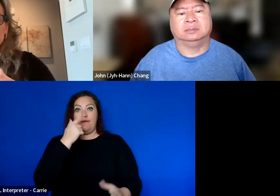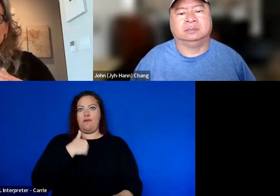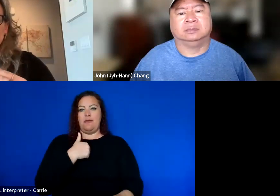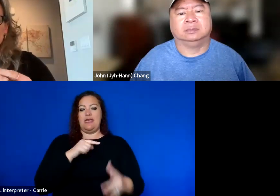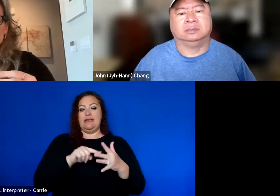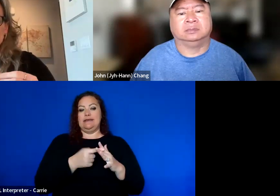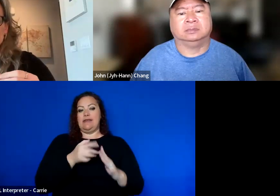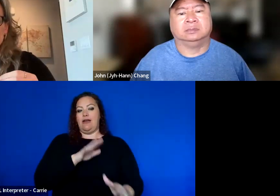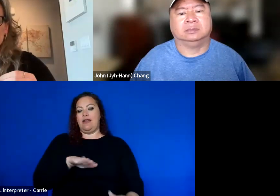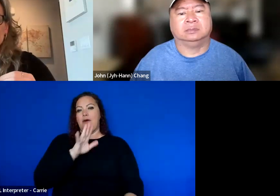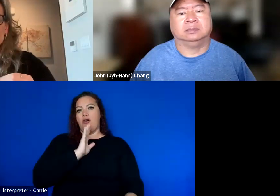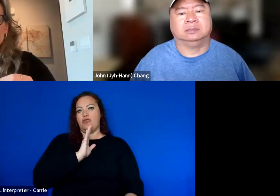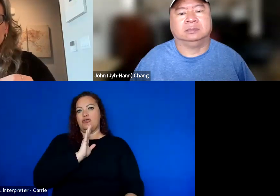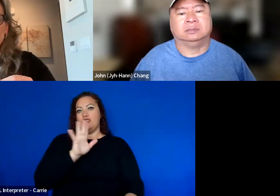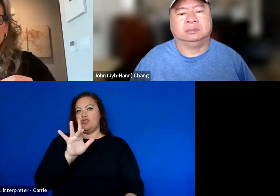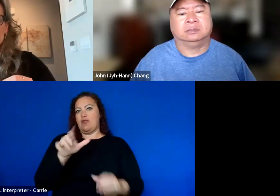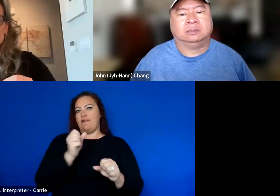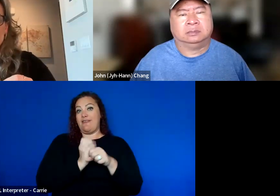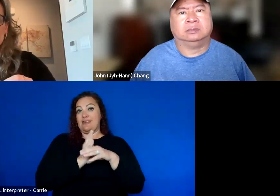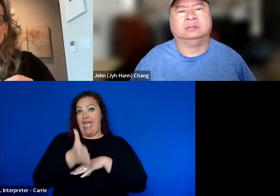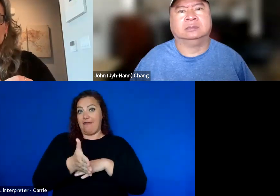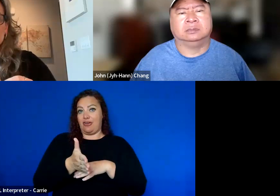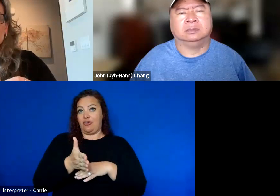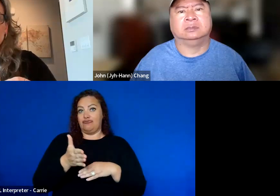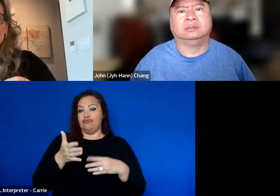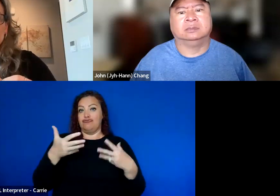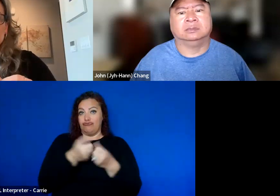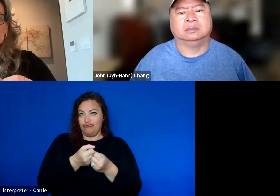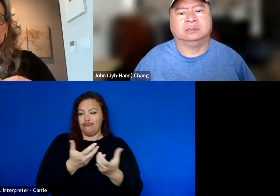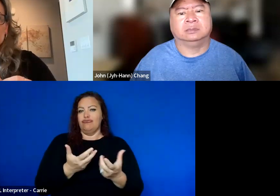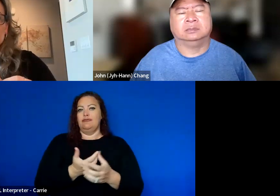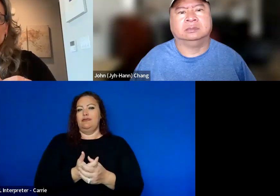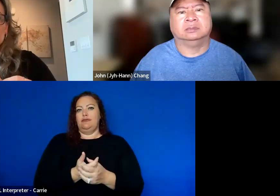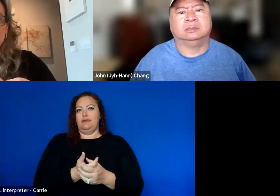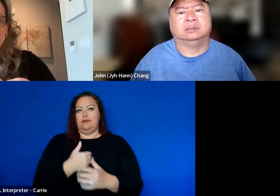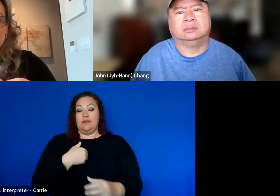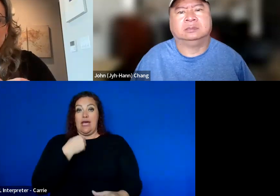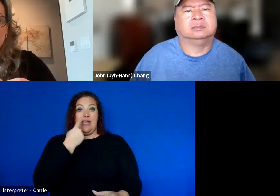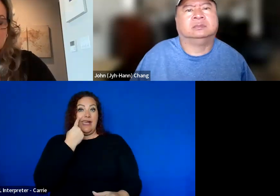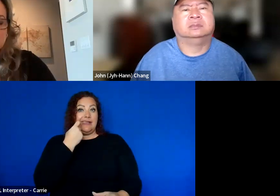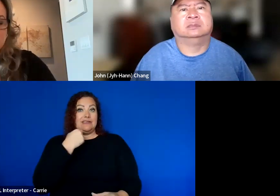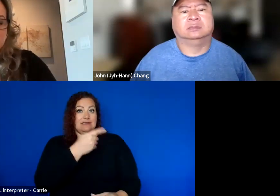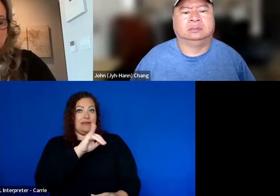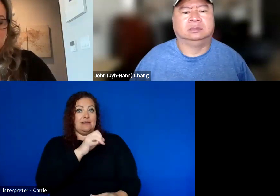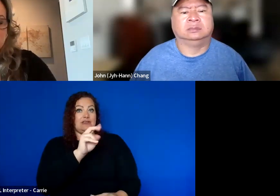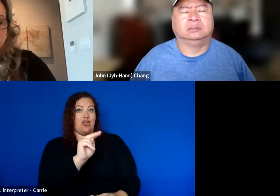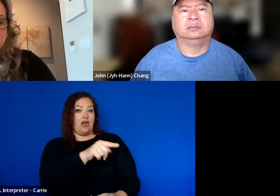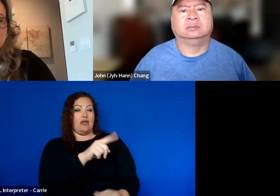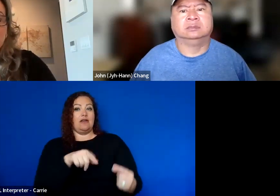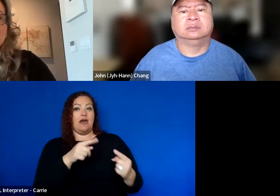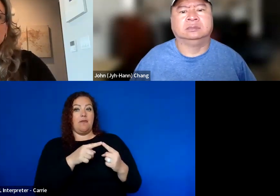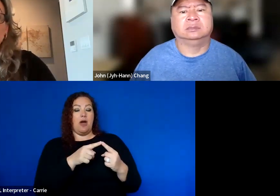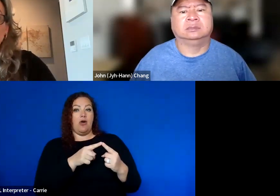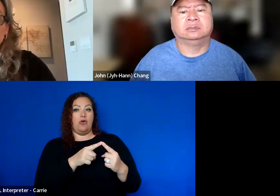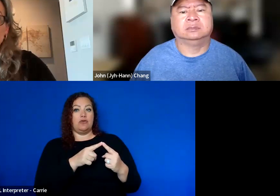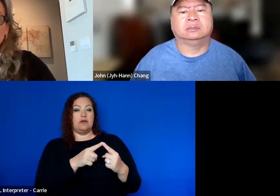started around 25 years post-injury. I was just telling John about